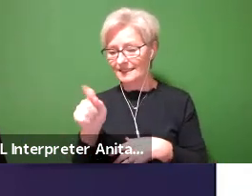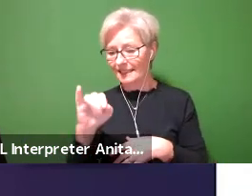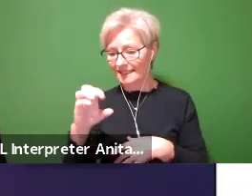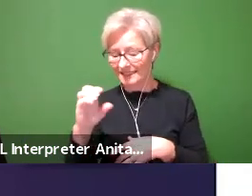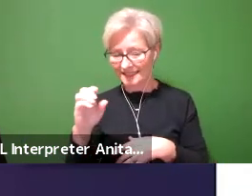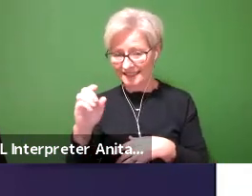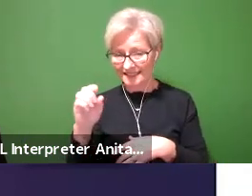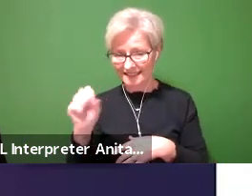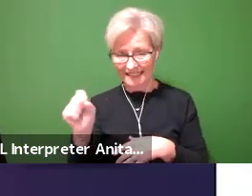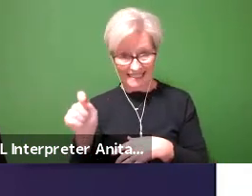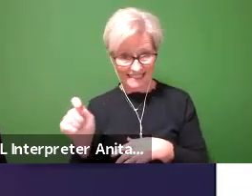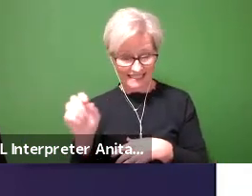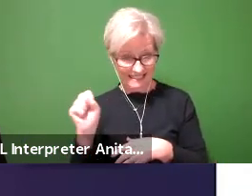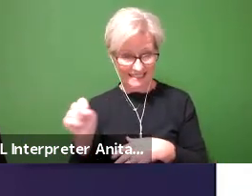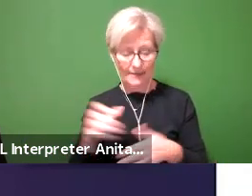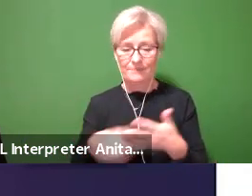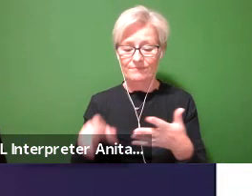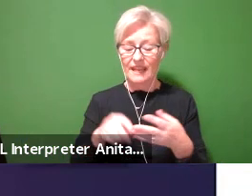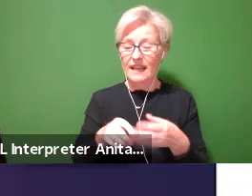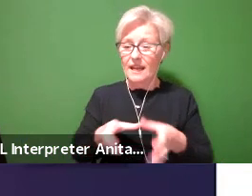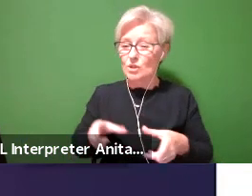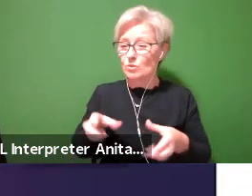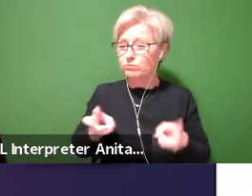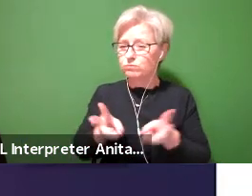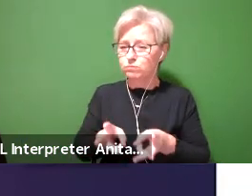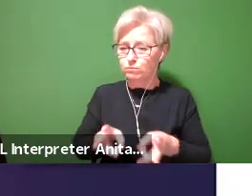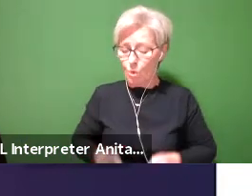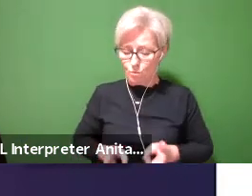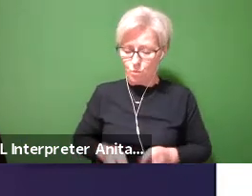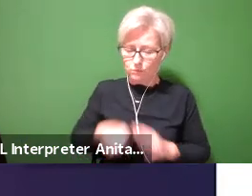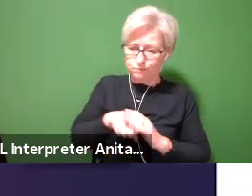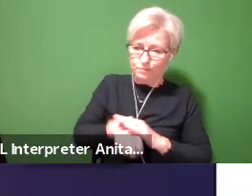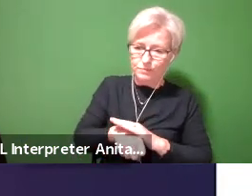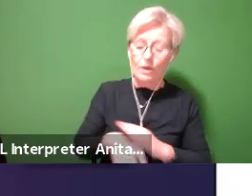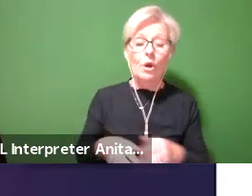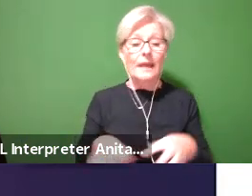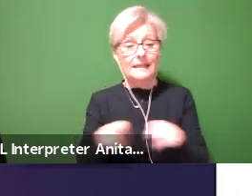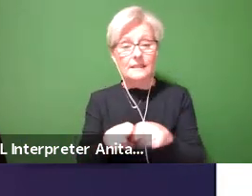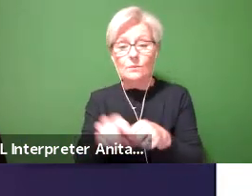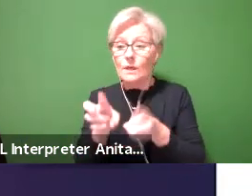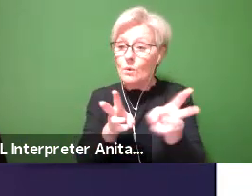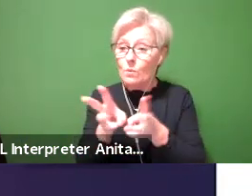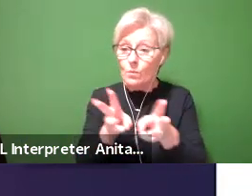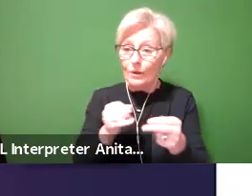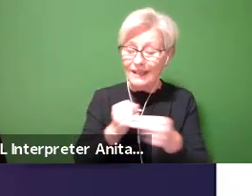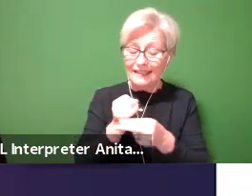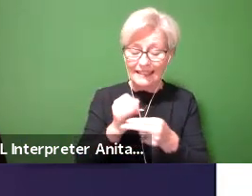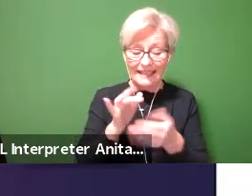syndrome, prolapse, and we also work in the maternity hospitals treating women antenatally and